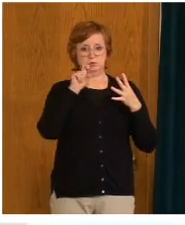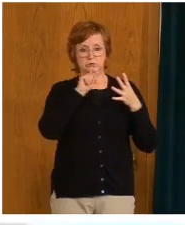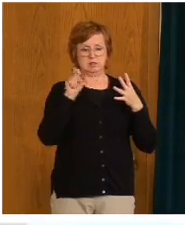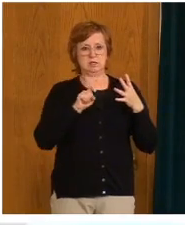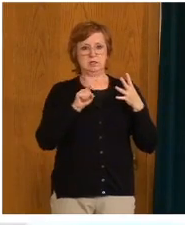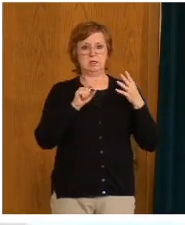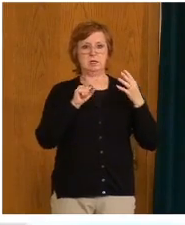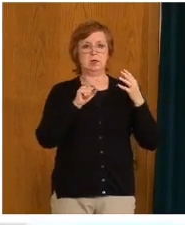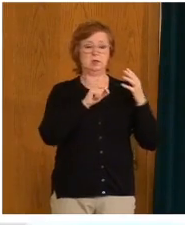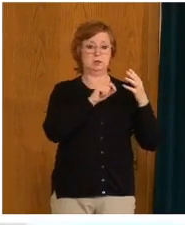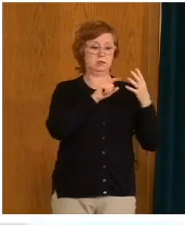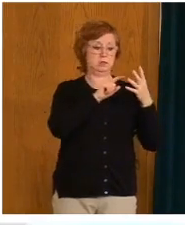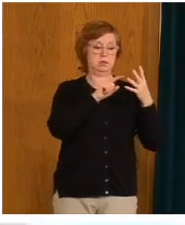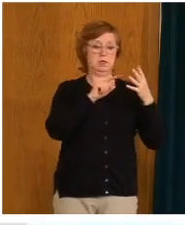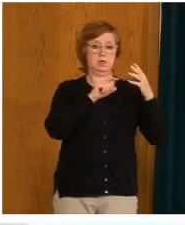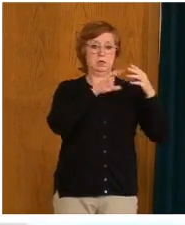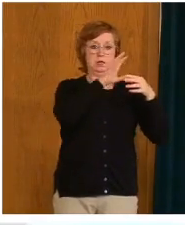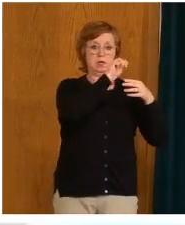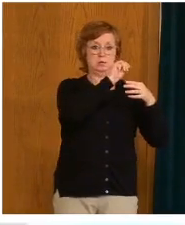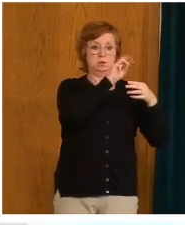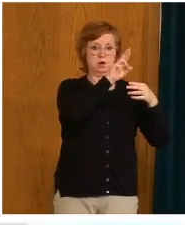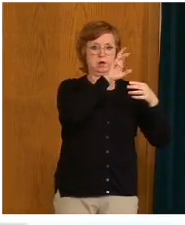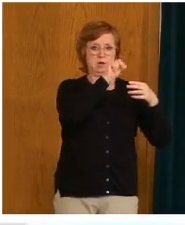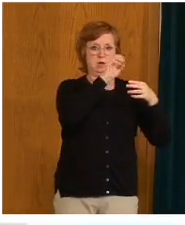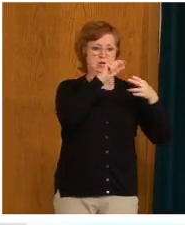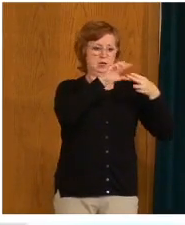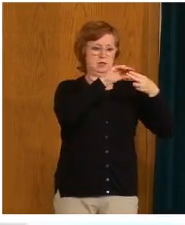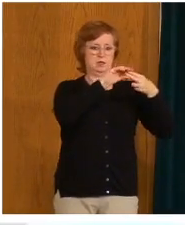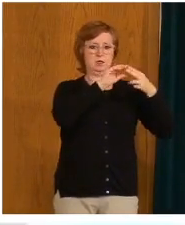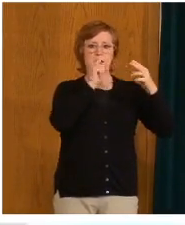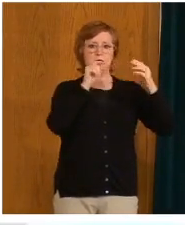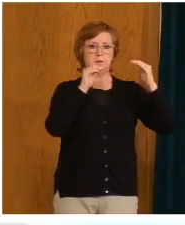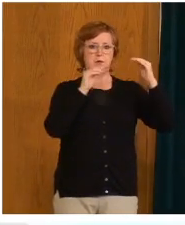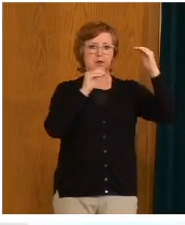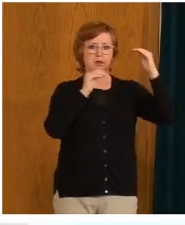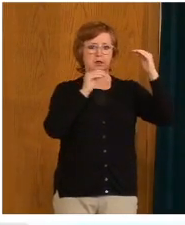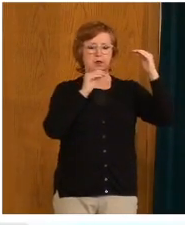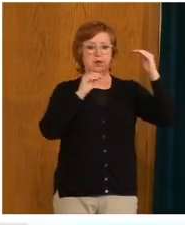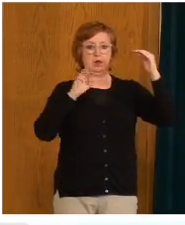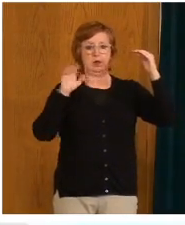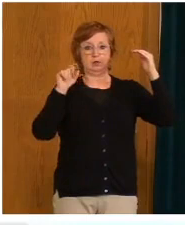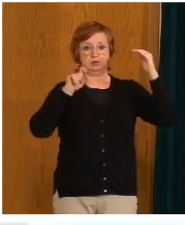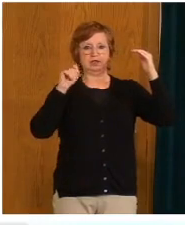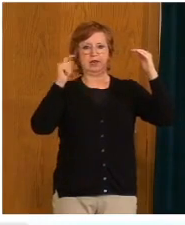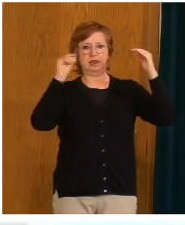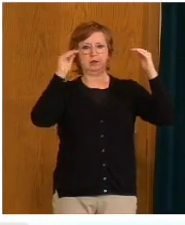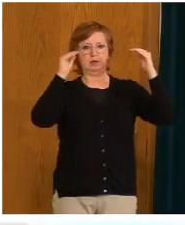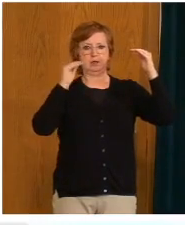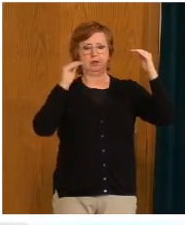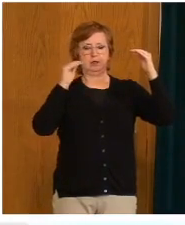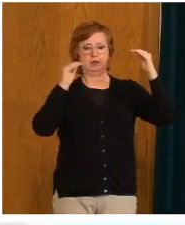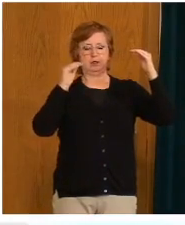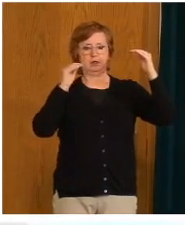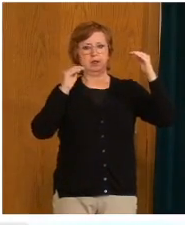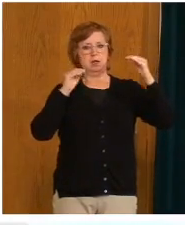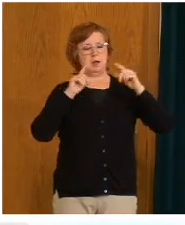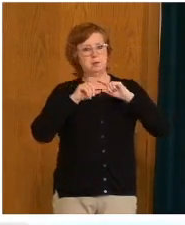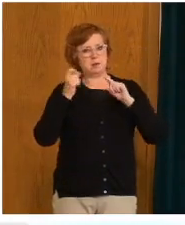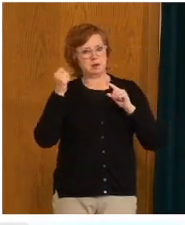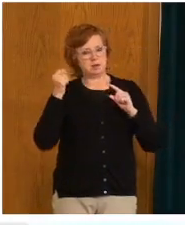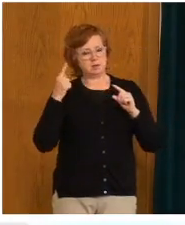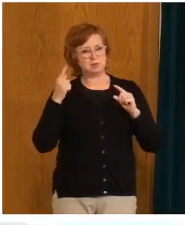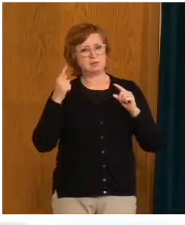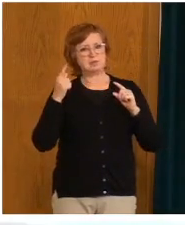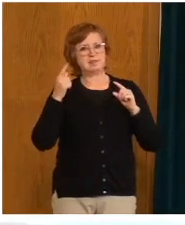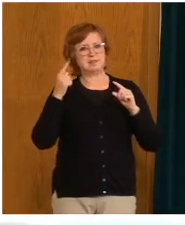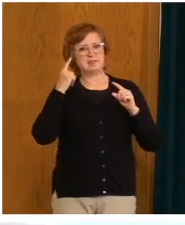but if you wait 12 weeks for the second dose, the efficacy is much higher at 80%. And so it starts